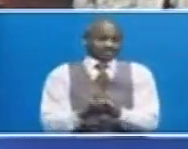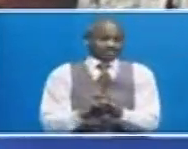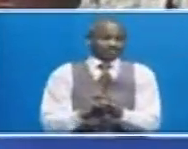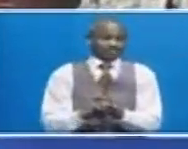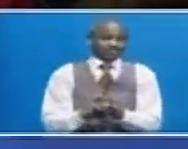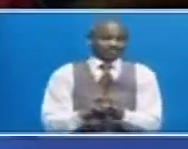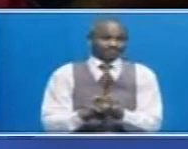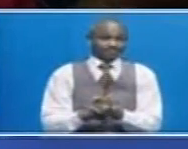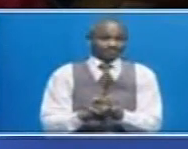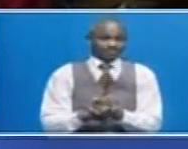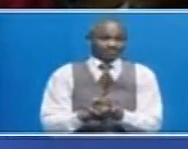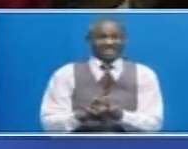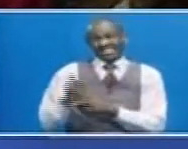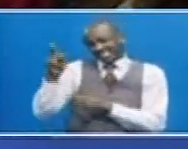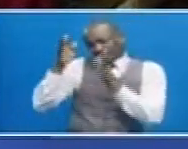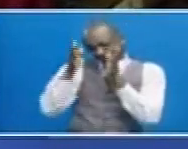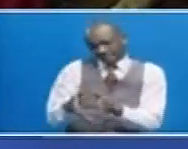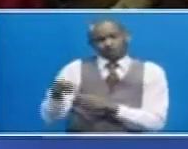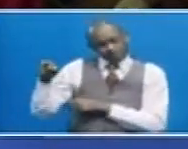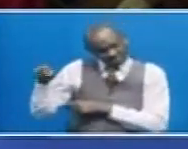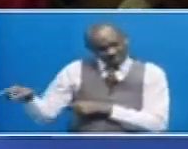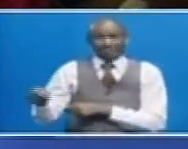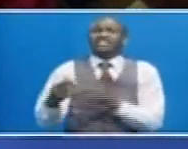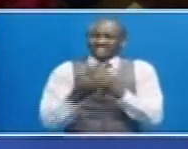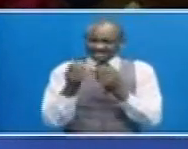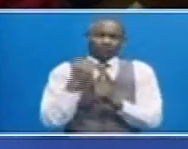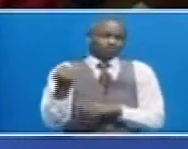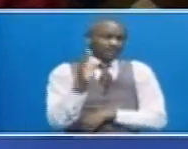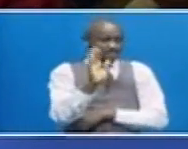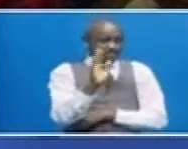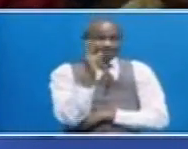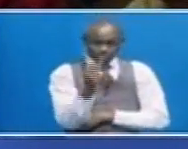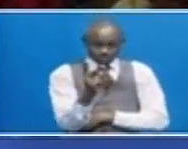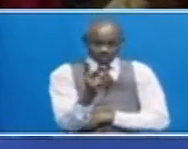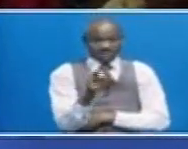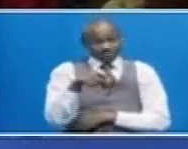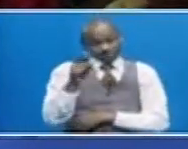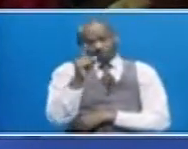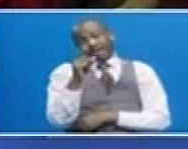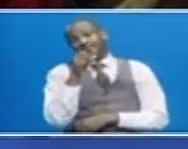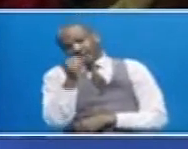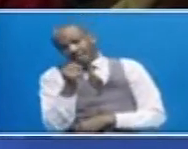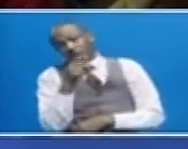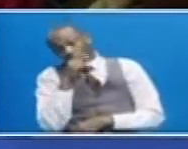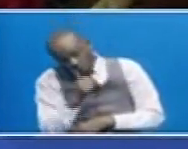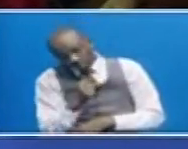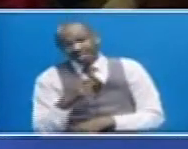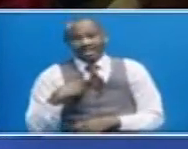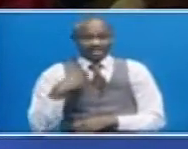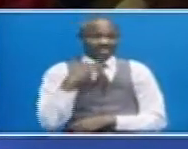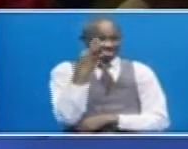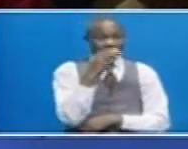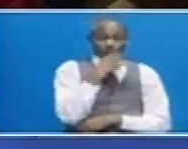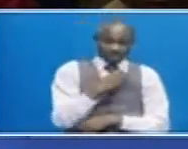across the country. Hezron, who is now single-handedly taking care of his 2 children, one aged 5 and the other 3, fears more